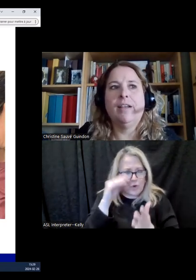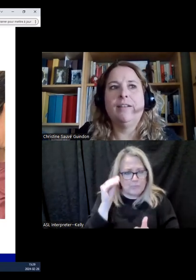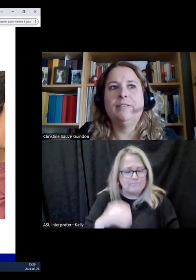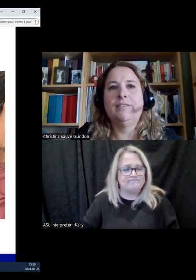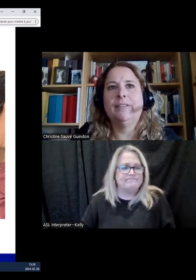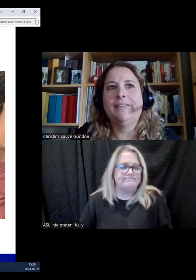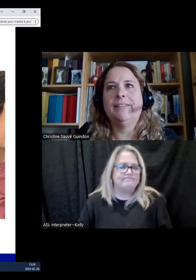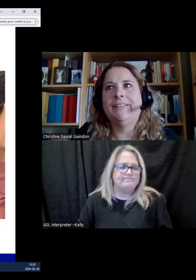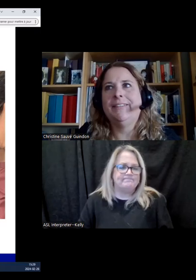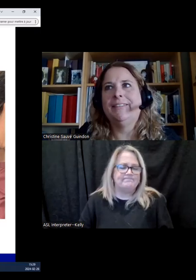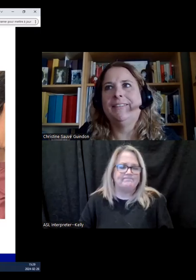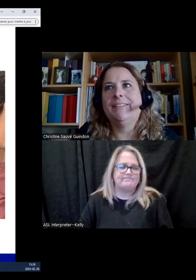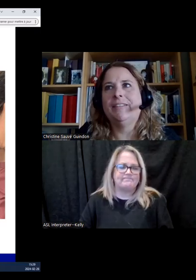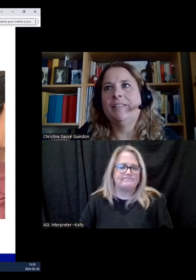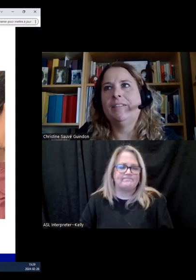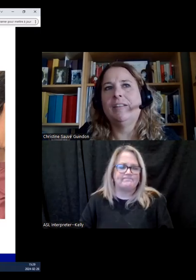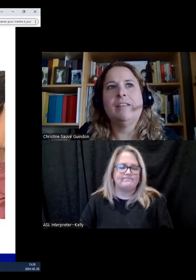So yeah.